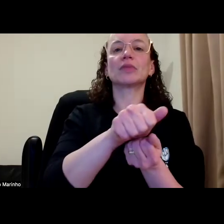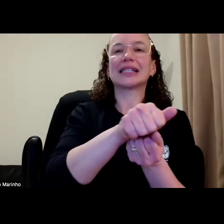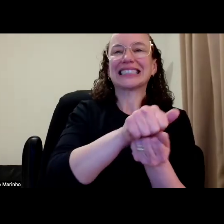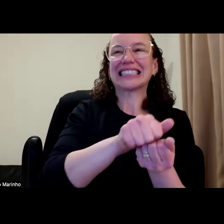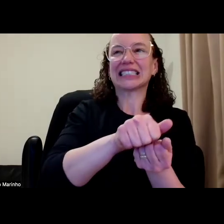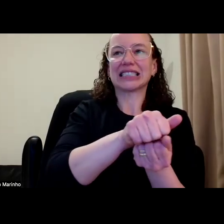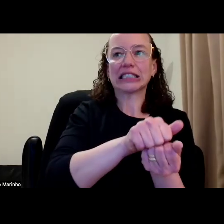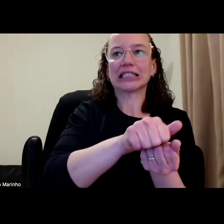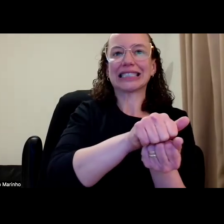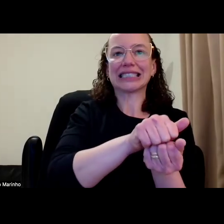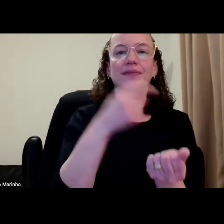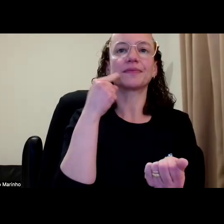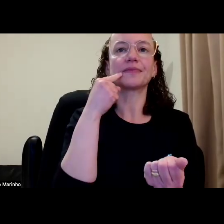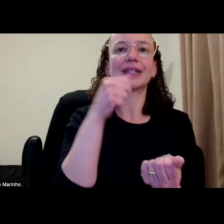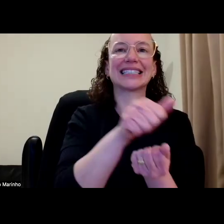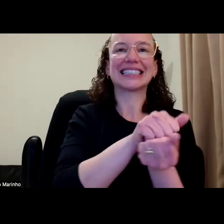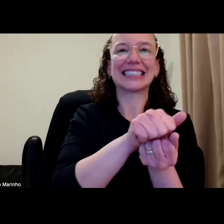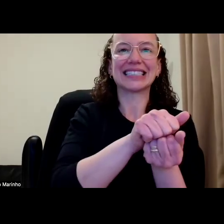Um,